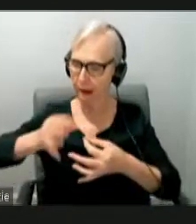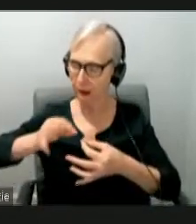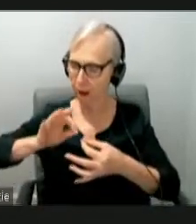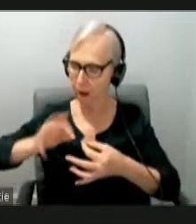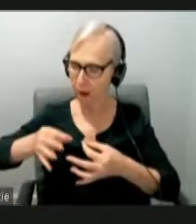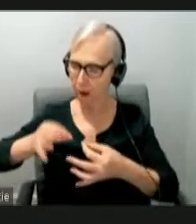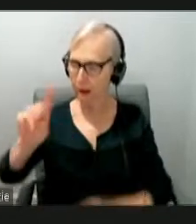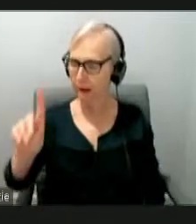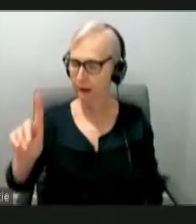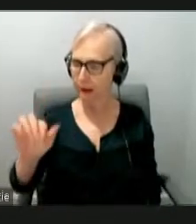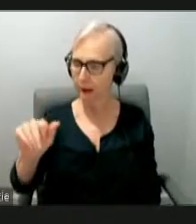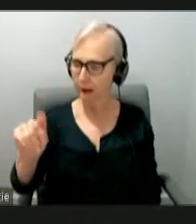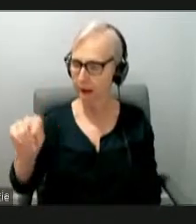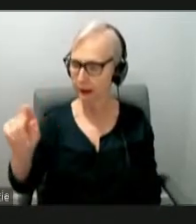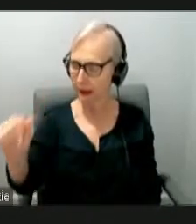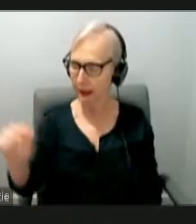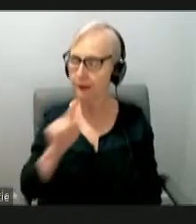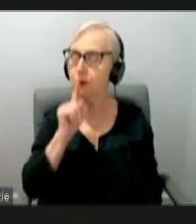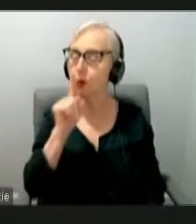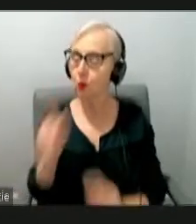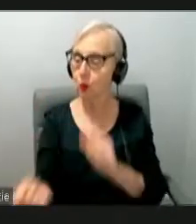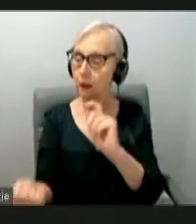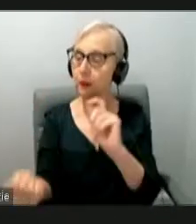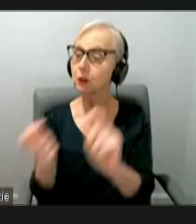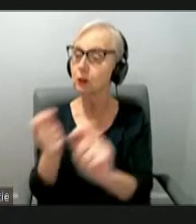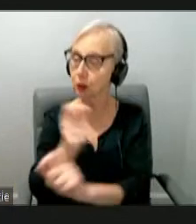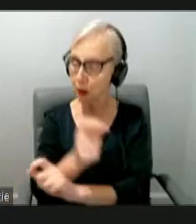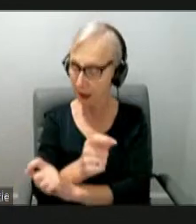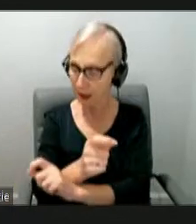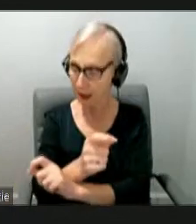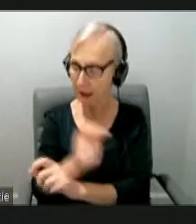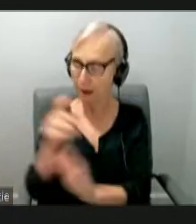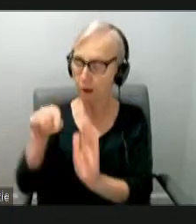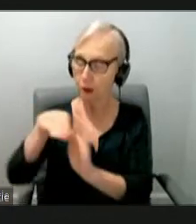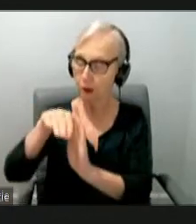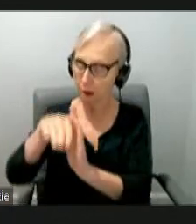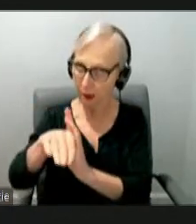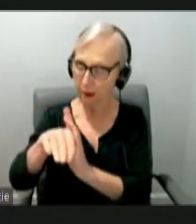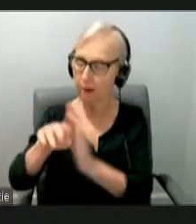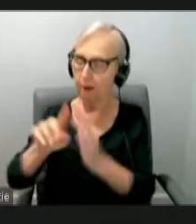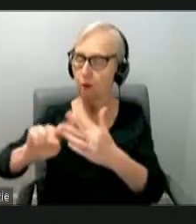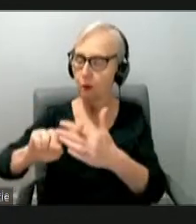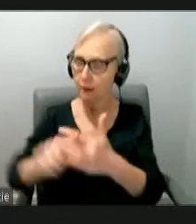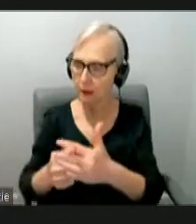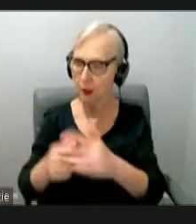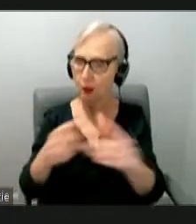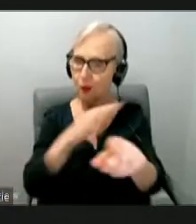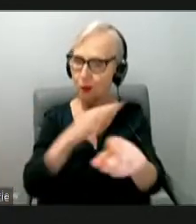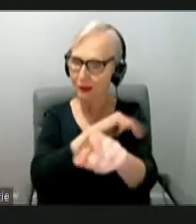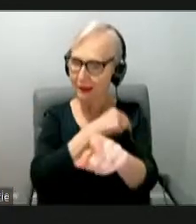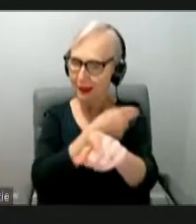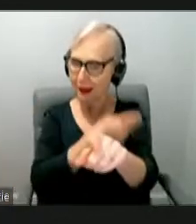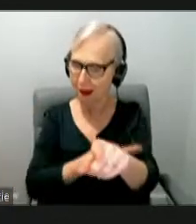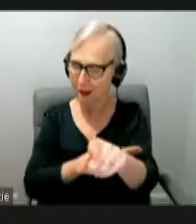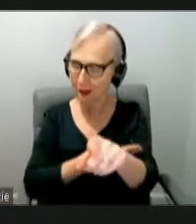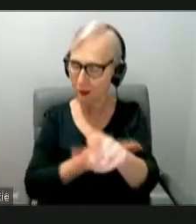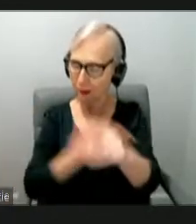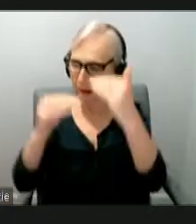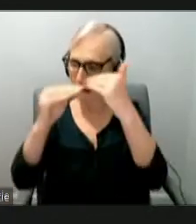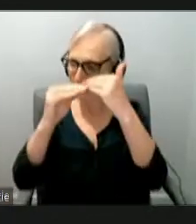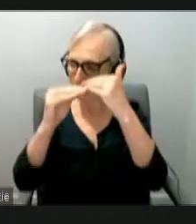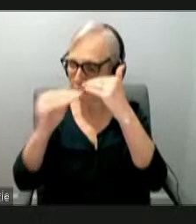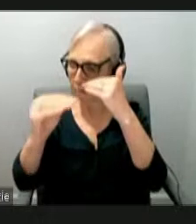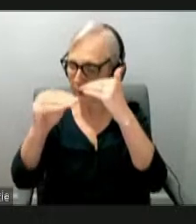data as a real change in trend, a decline. If we start to see our hospitalization data plateau and begin